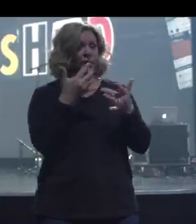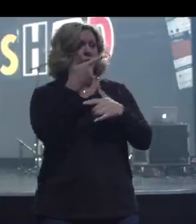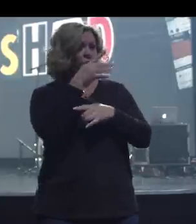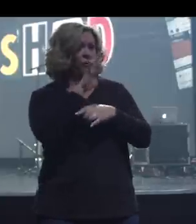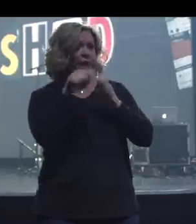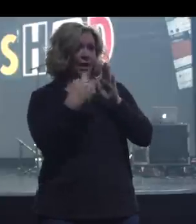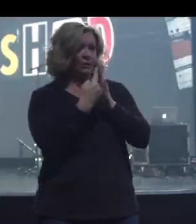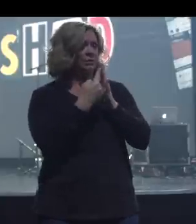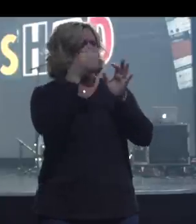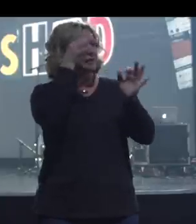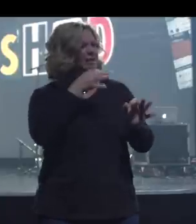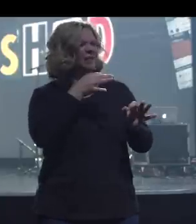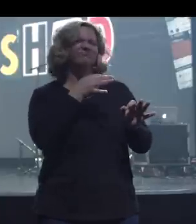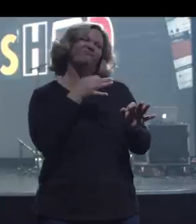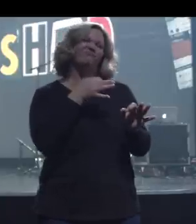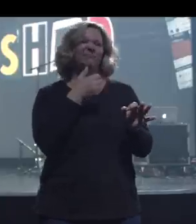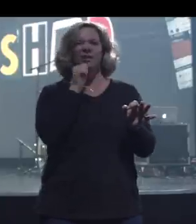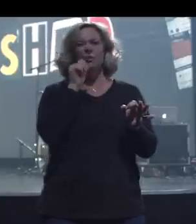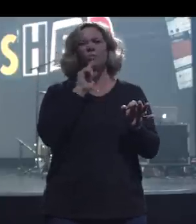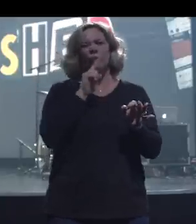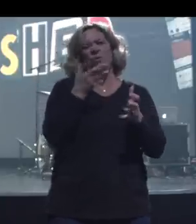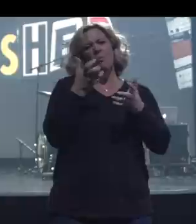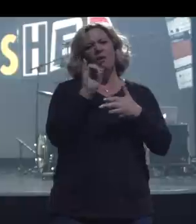they decided they actually didn't want it.